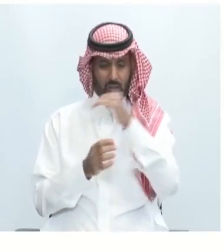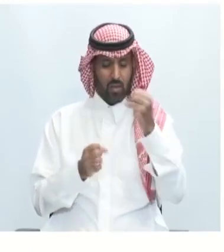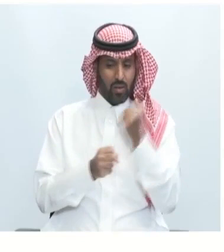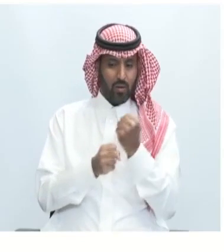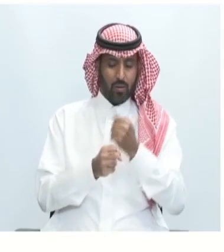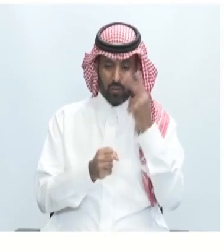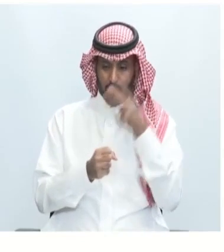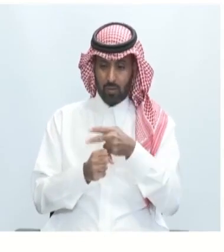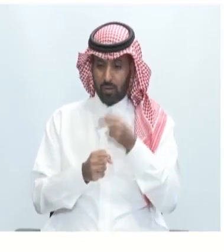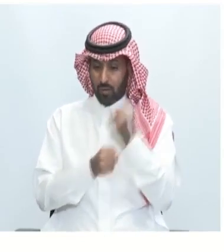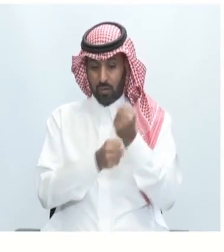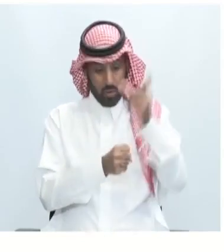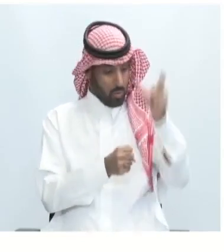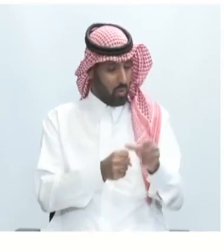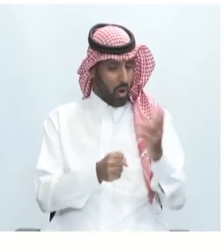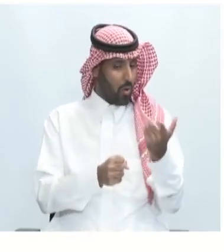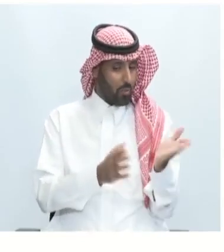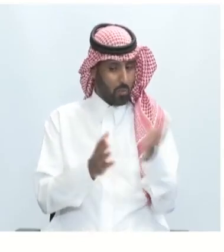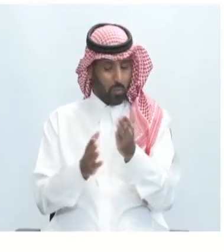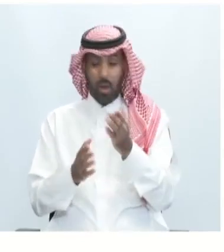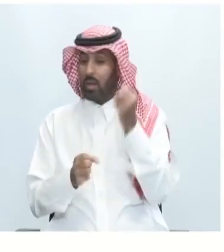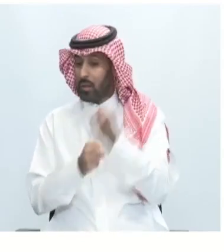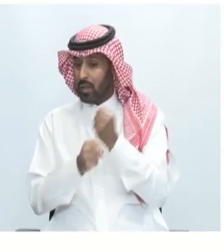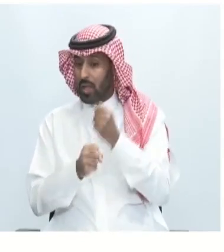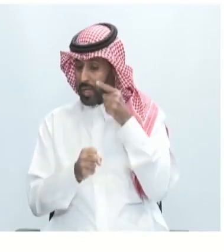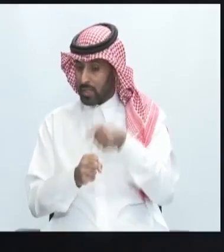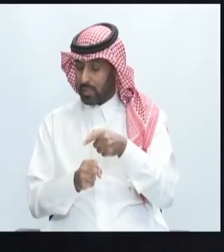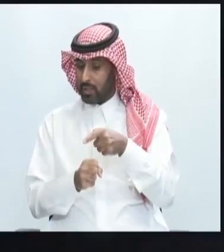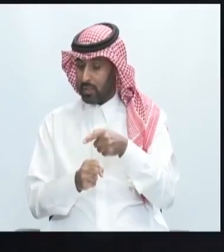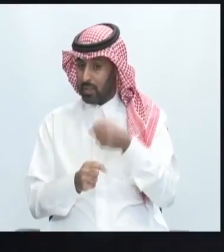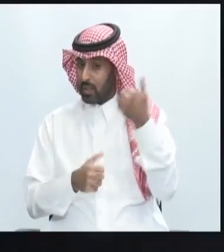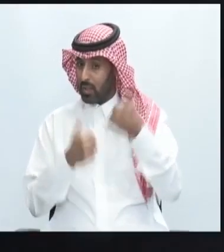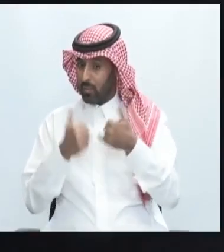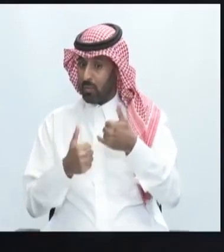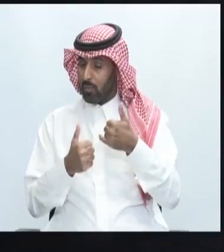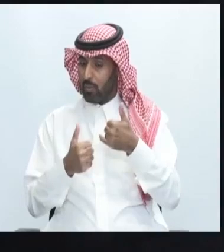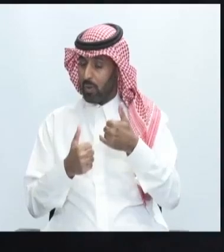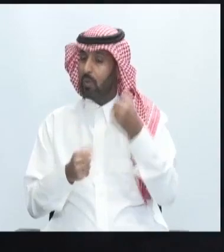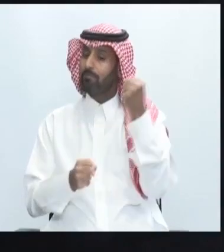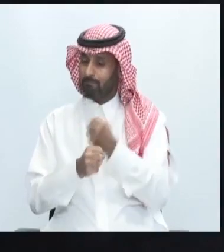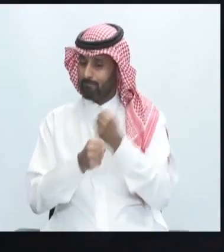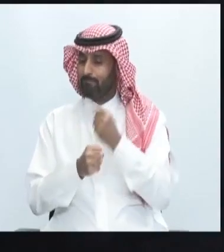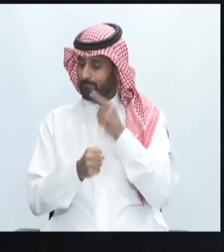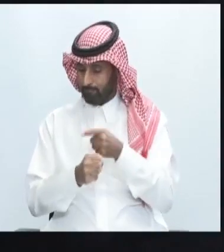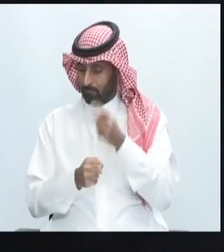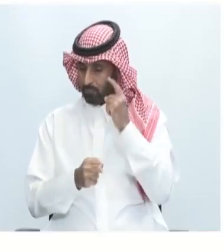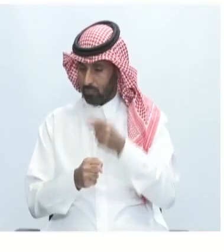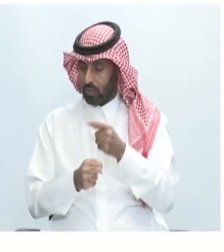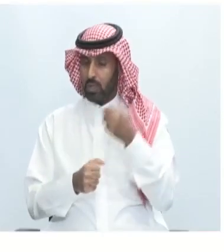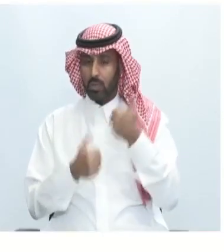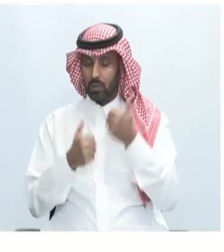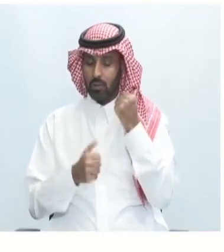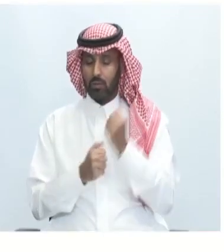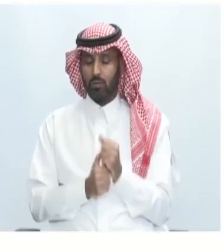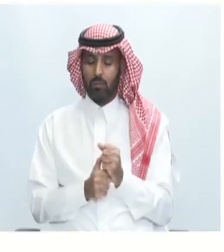action or the person or people who did the action? Yes, you're correct. It's the action. That's the